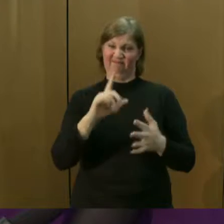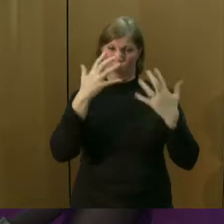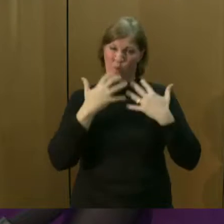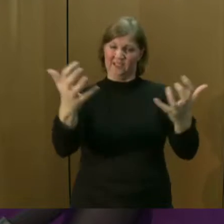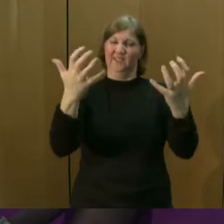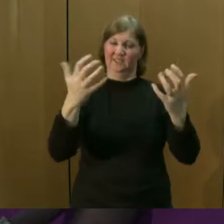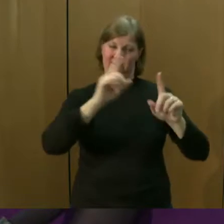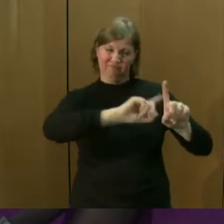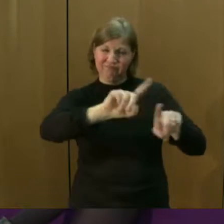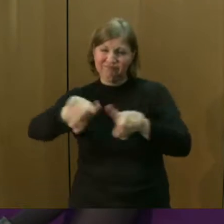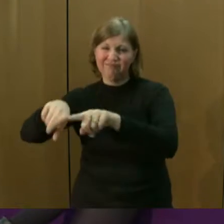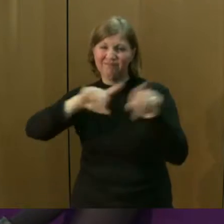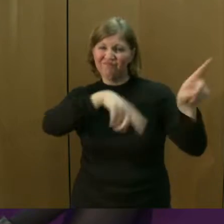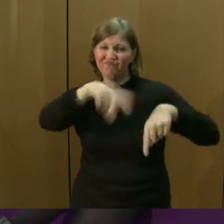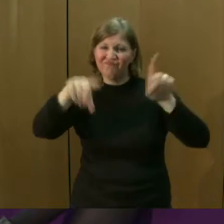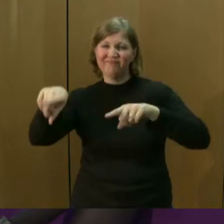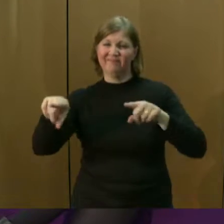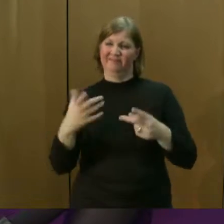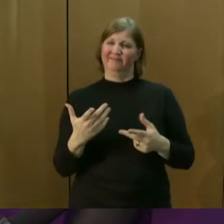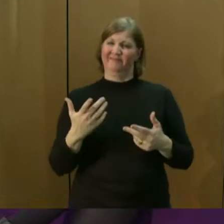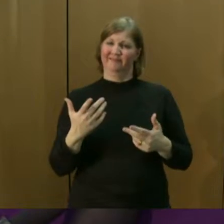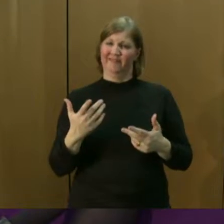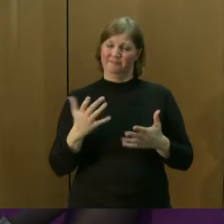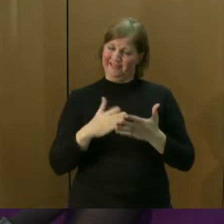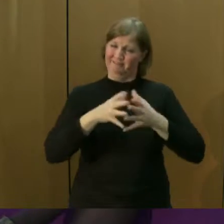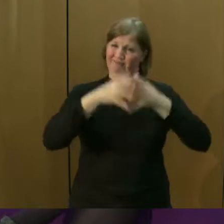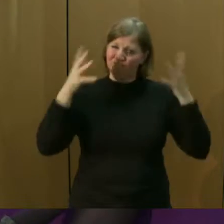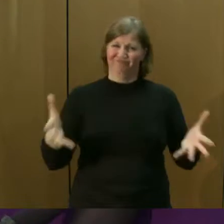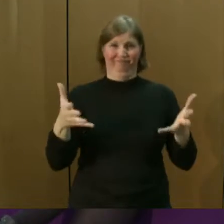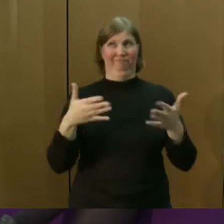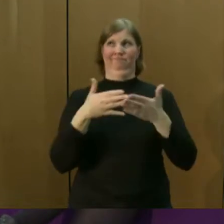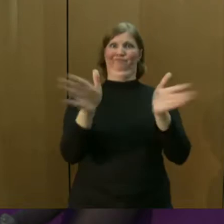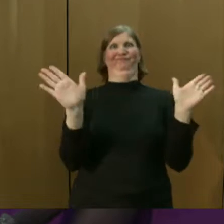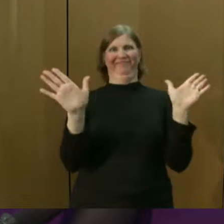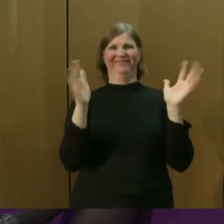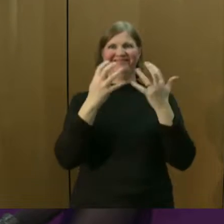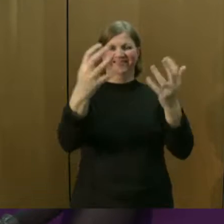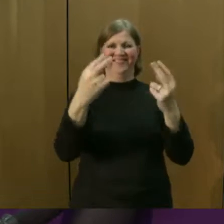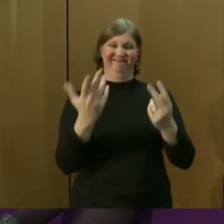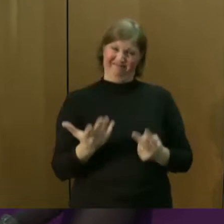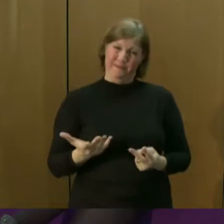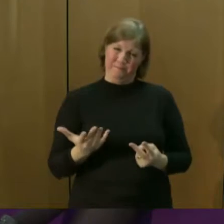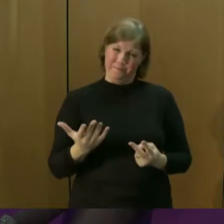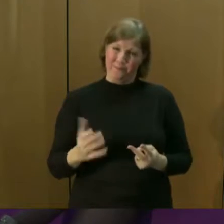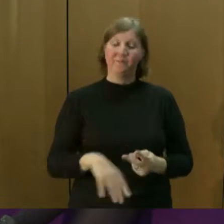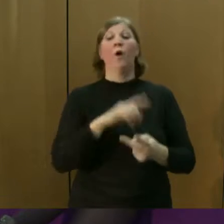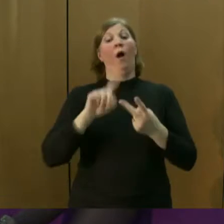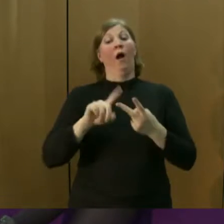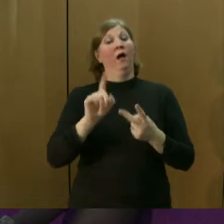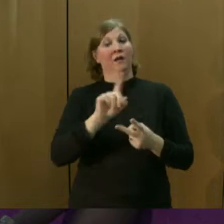loyal, risk-taking, up-for-it public audience. There's a media audience, international, again,